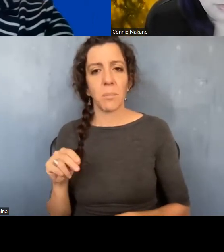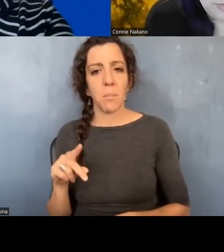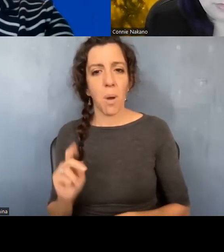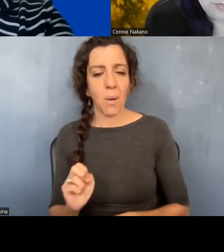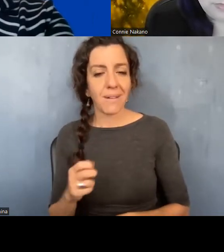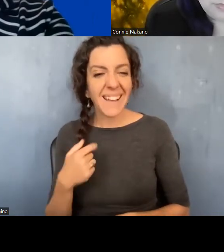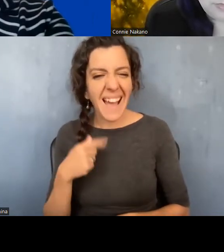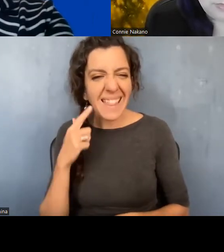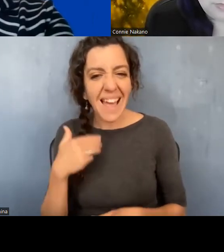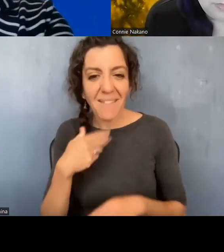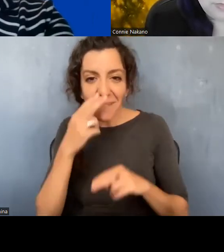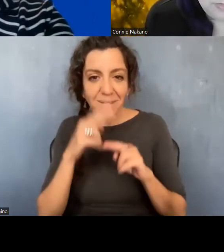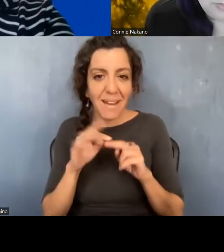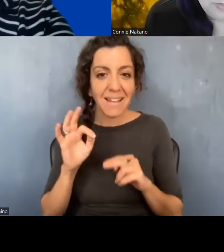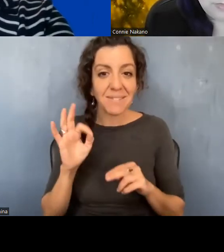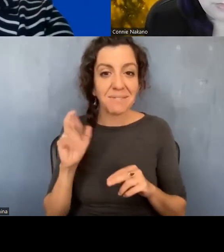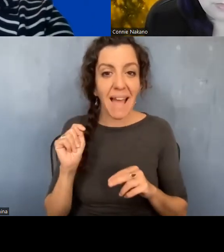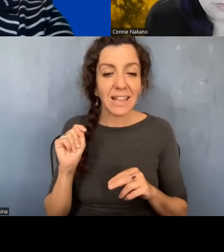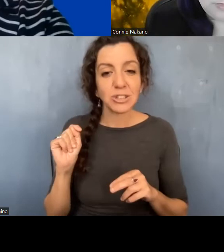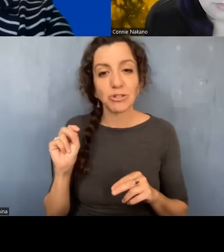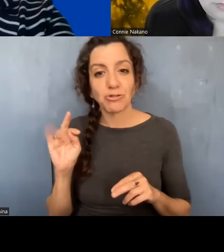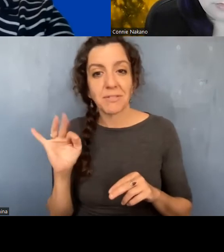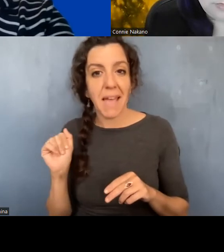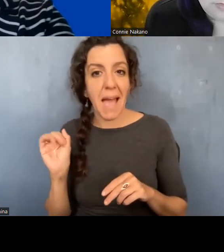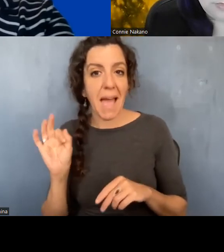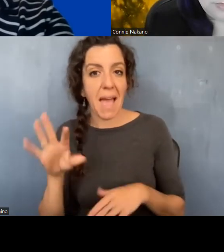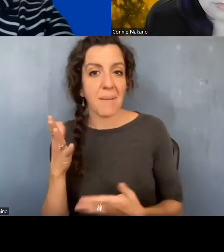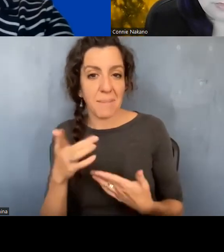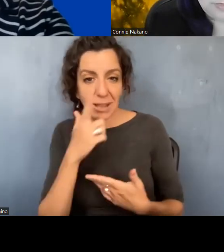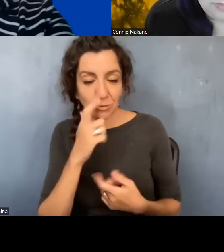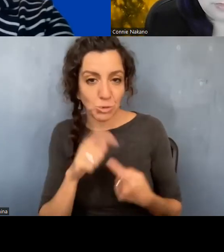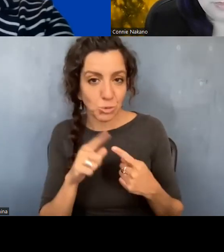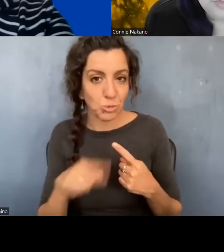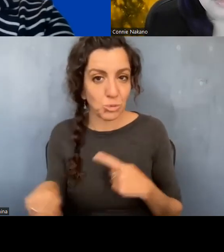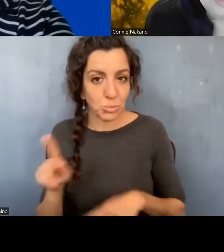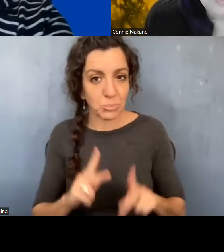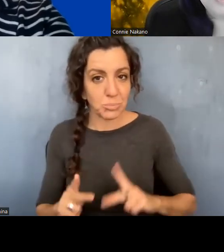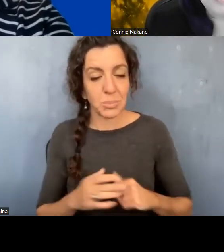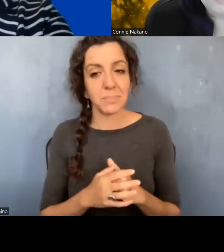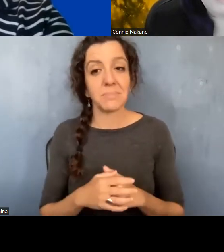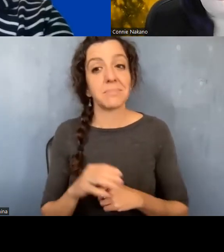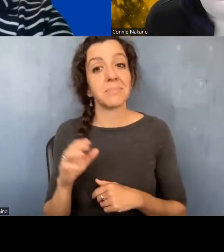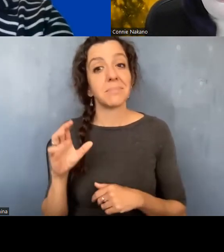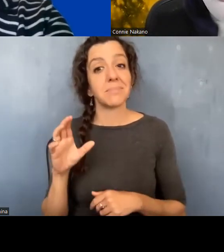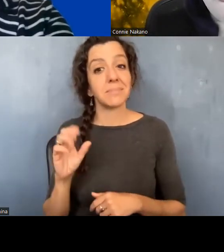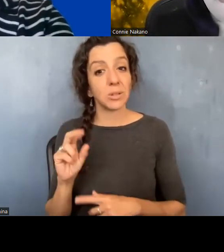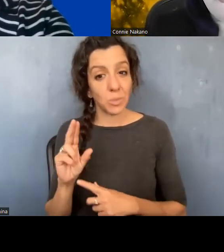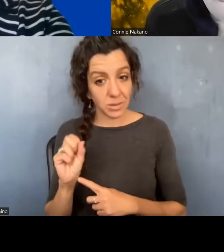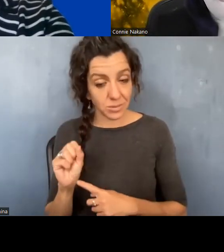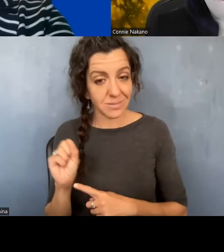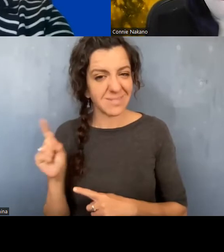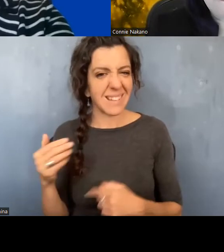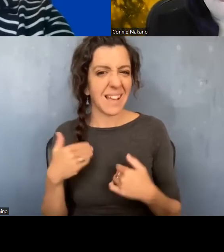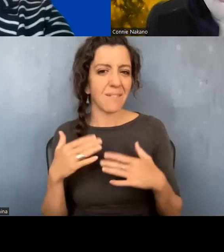on that concept that may be interesting to some people. And basically, it's that at Sacramento State, they have a